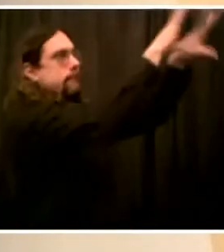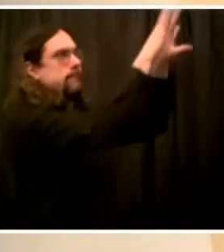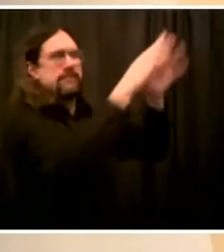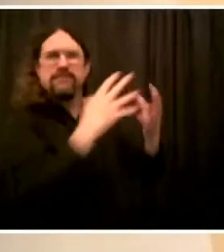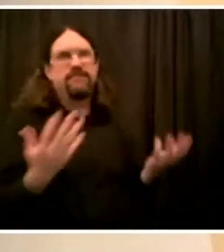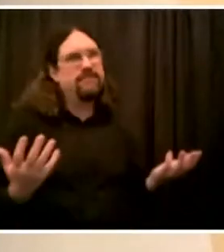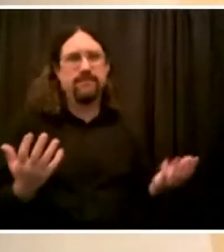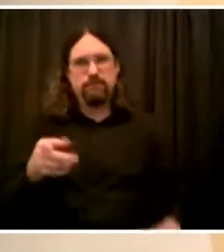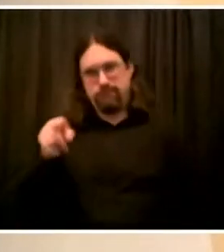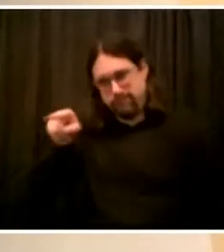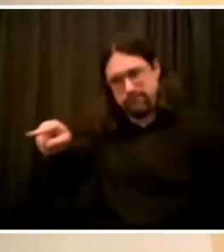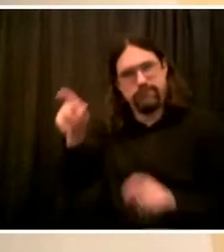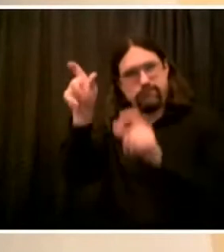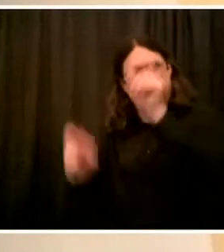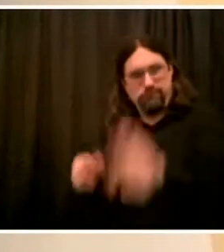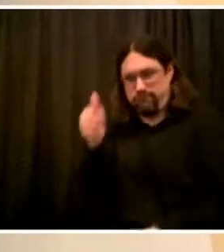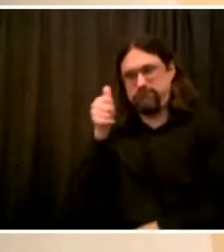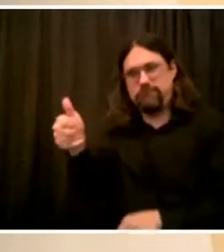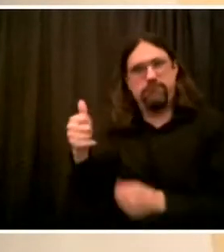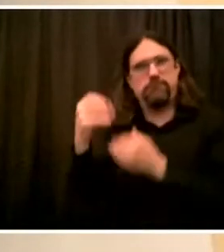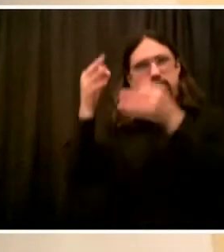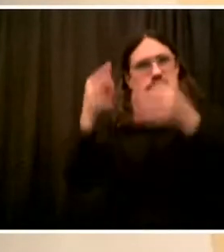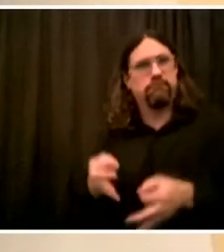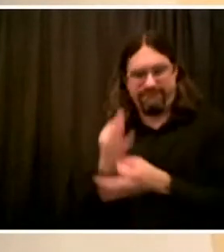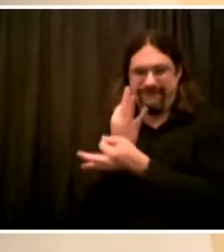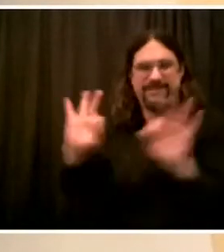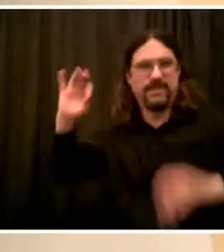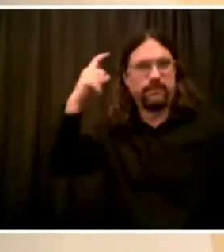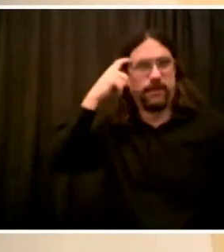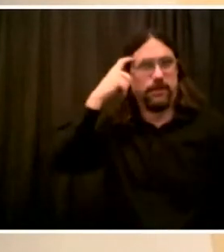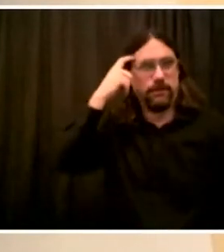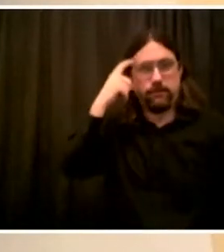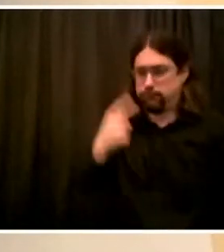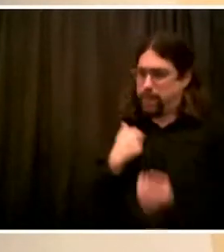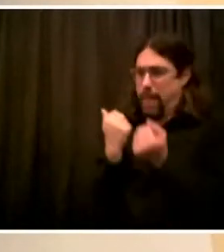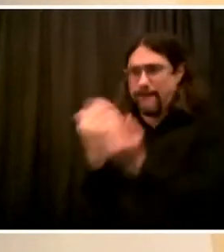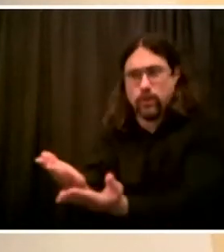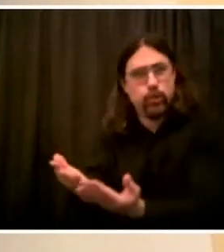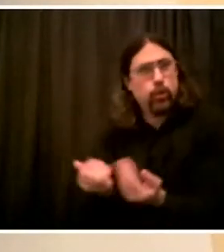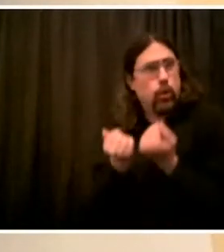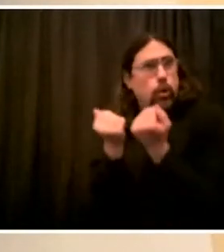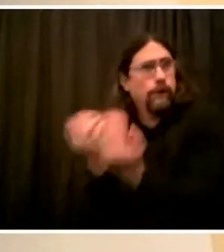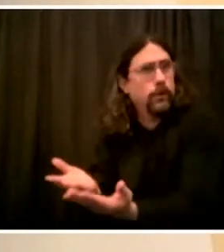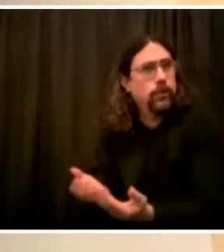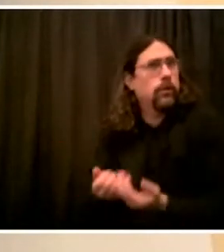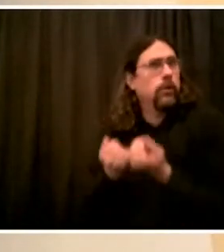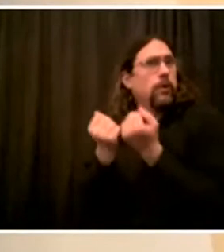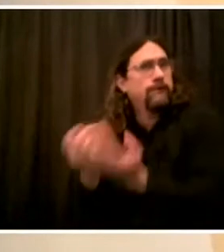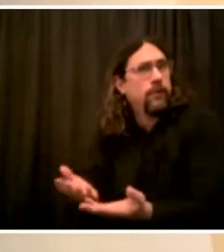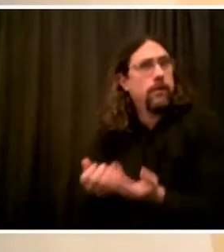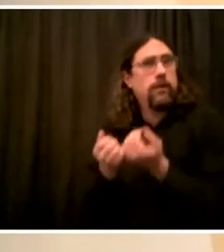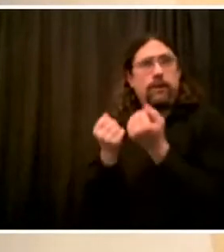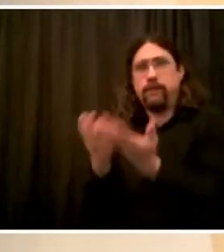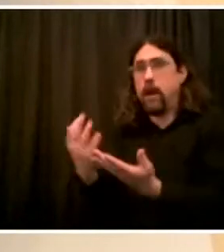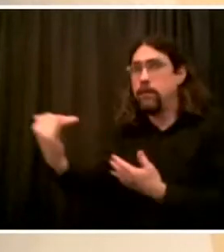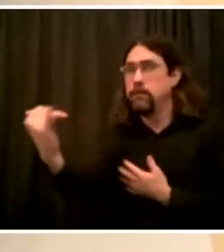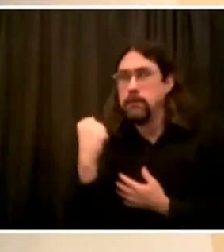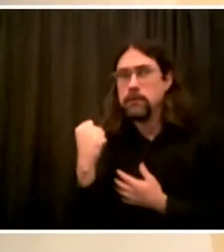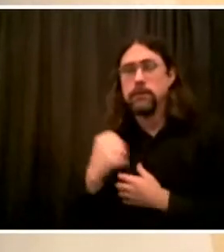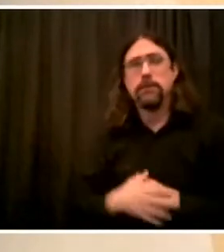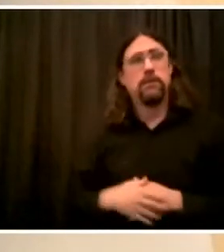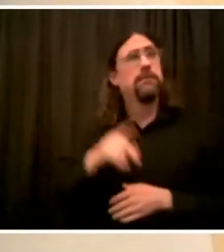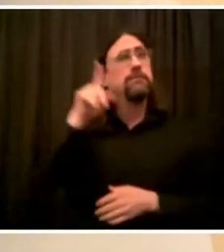won't give up. I think as the mayor is asking me to focus on, it's a series of options. You don't want to be in this